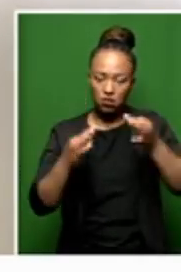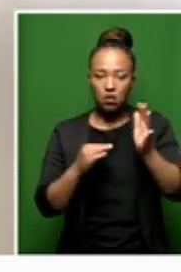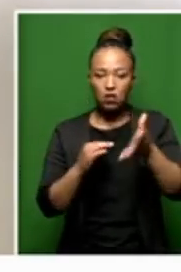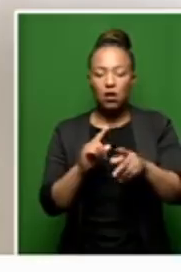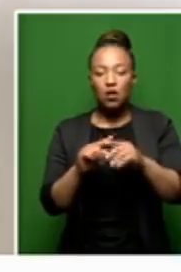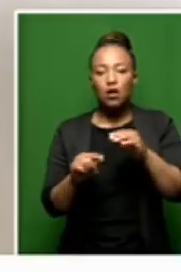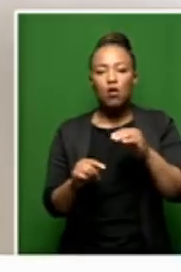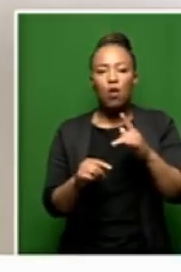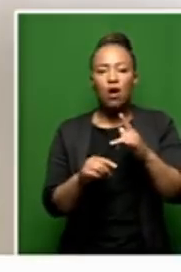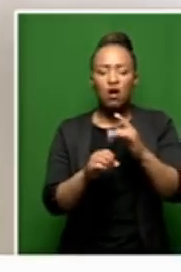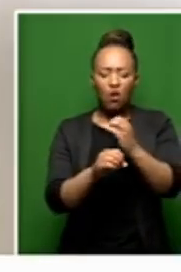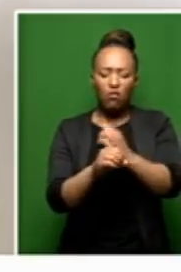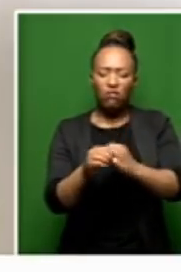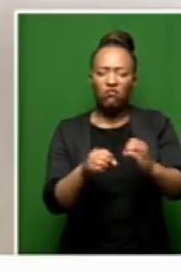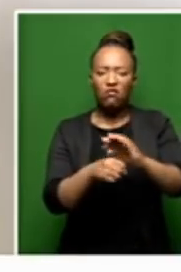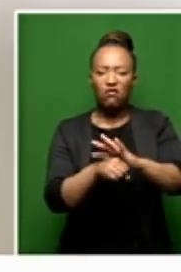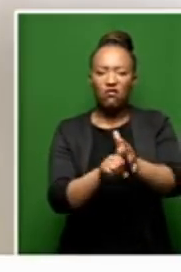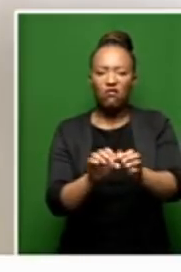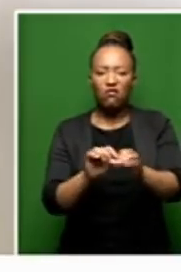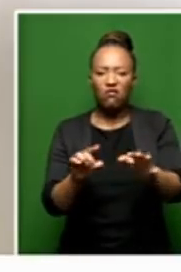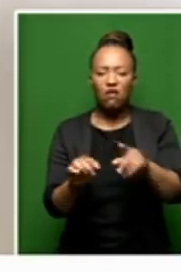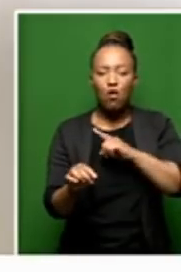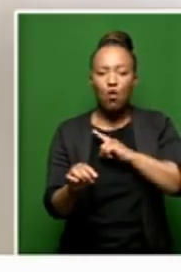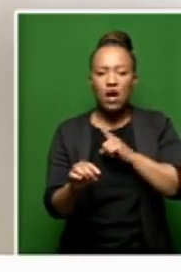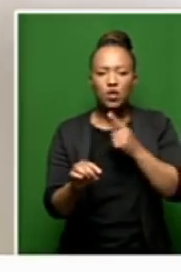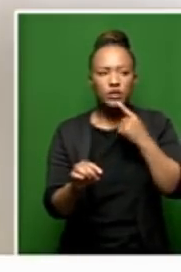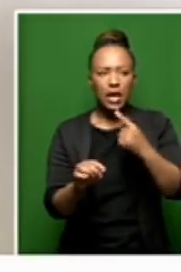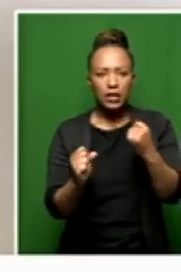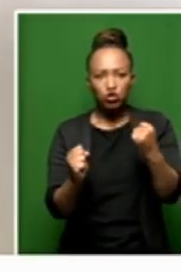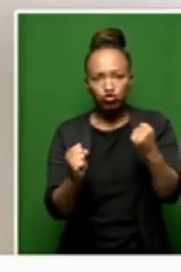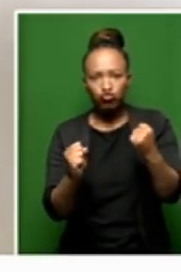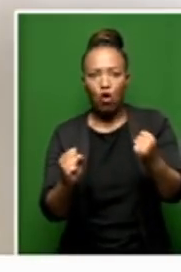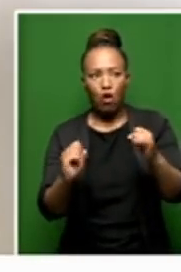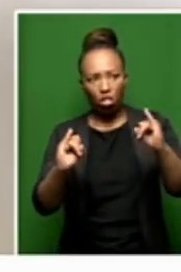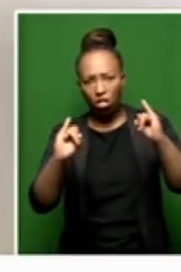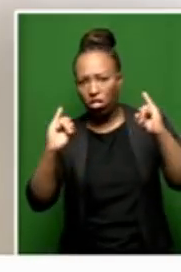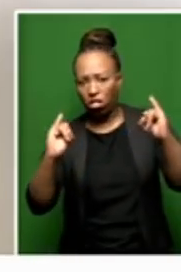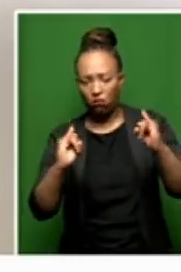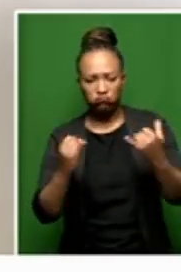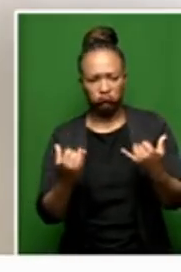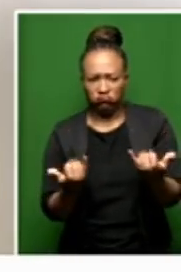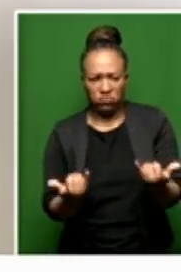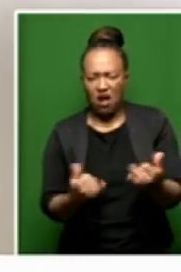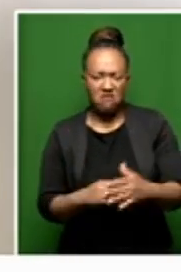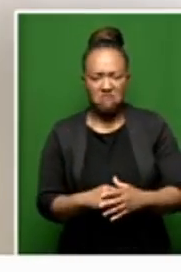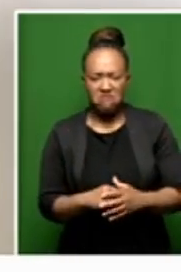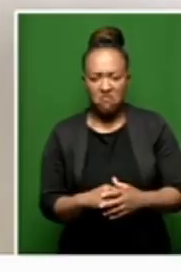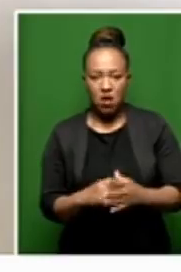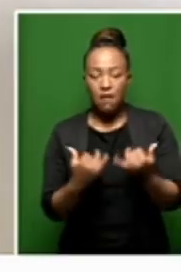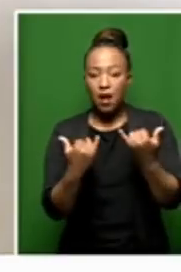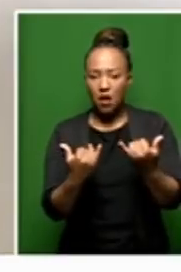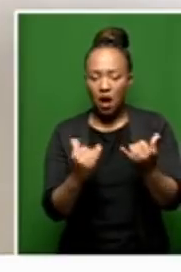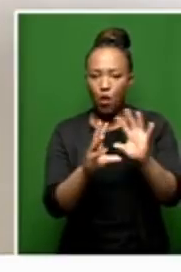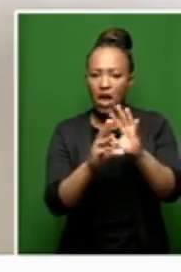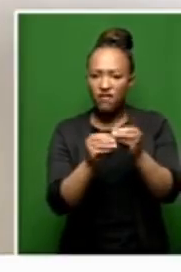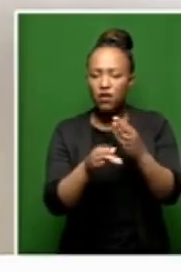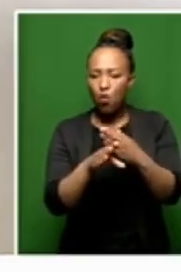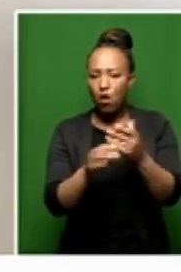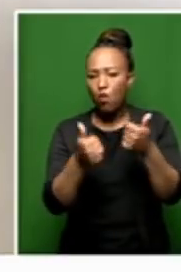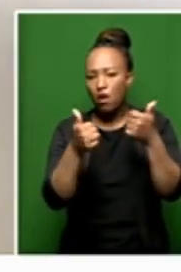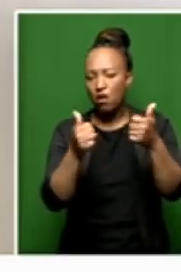lost a bit of its virulence? So far, too early to even explain that part. But definitely, things are working in favor for us. That's